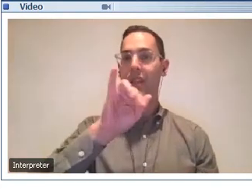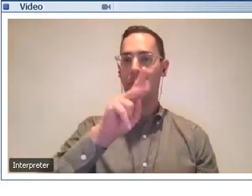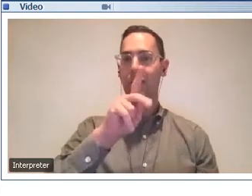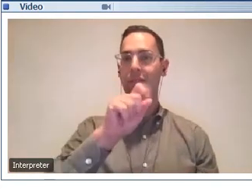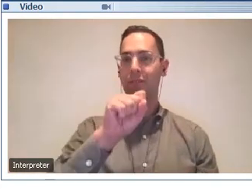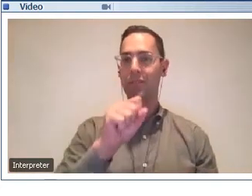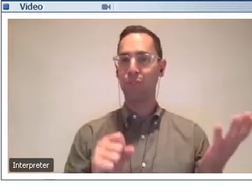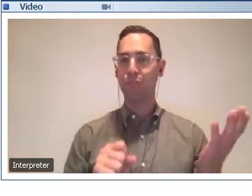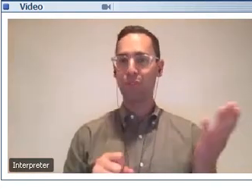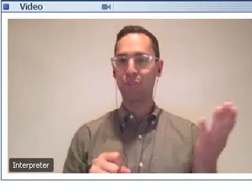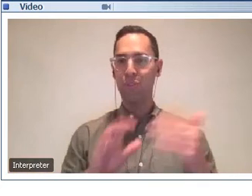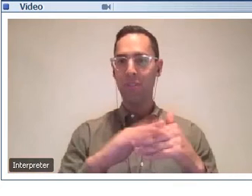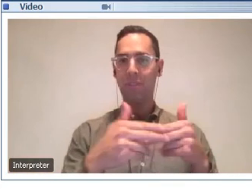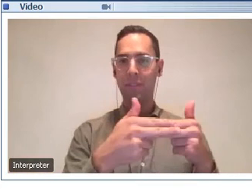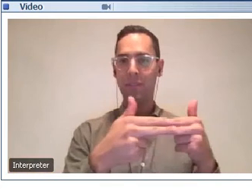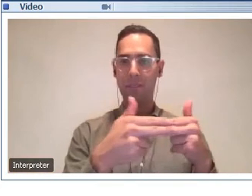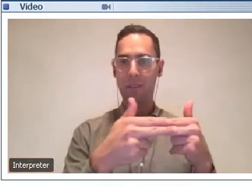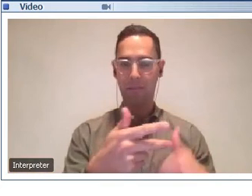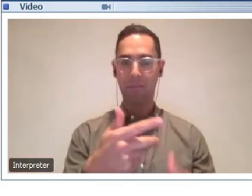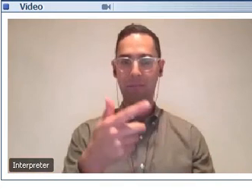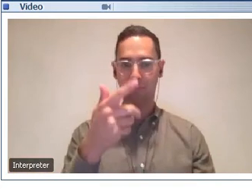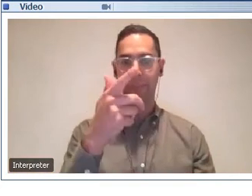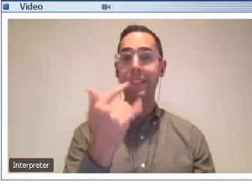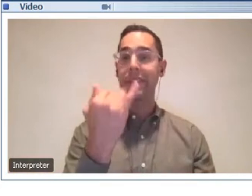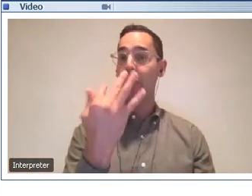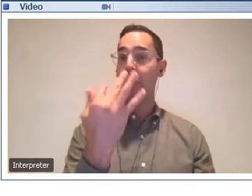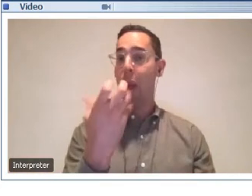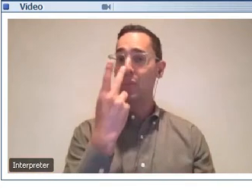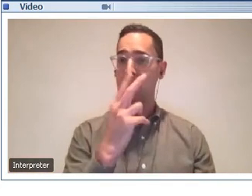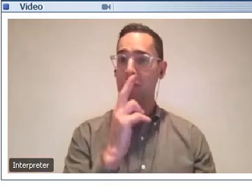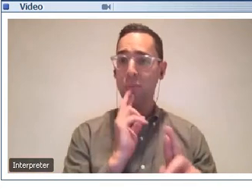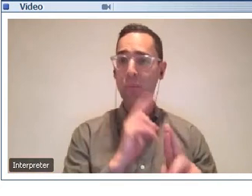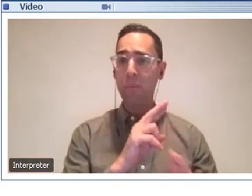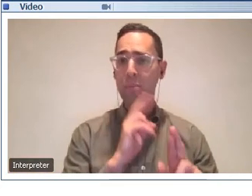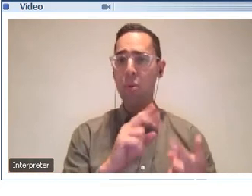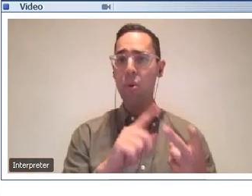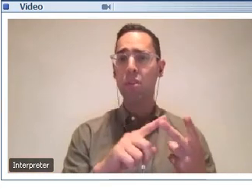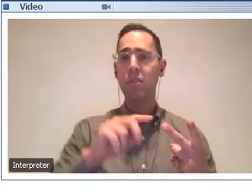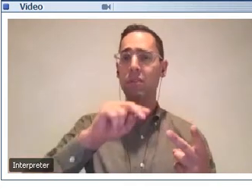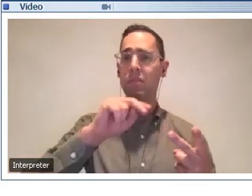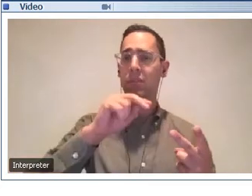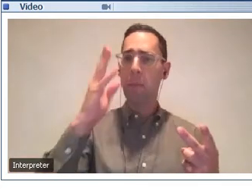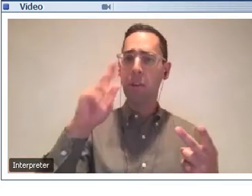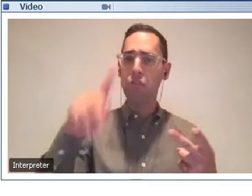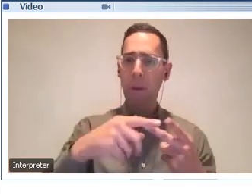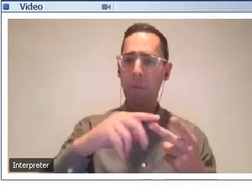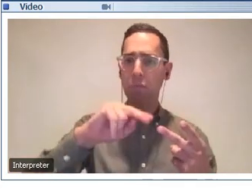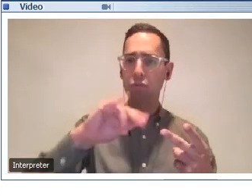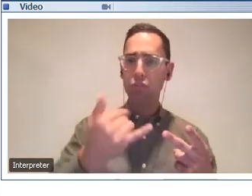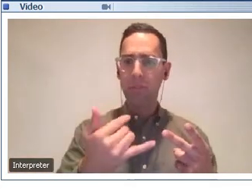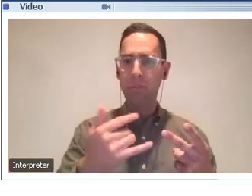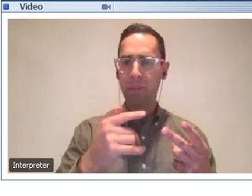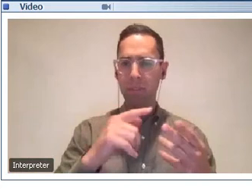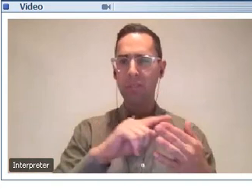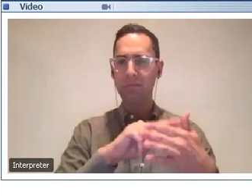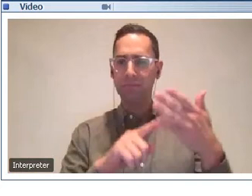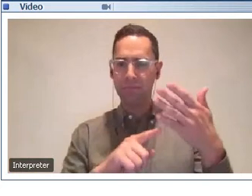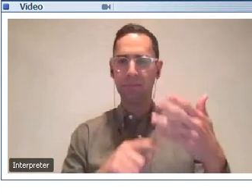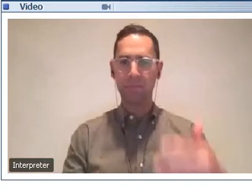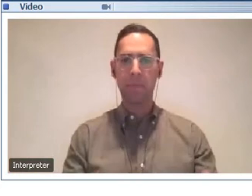provided. If you want to access the report and additional information, you can go either to the